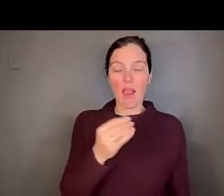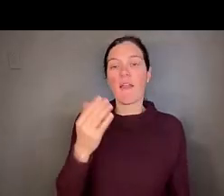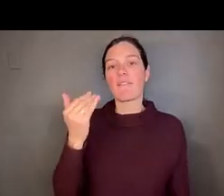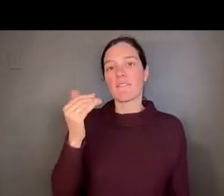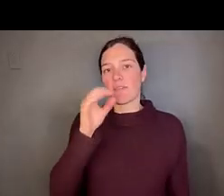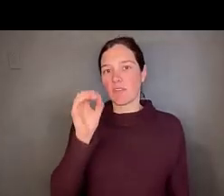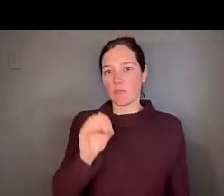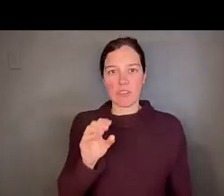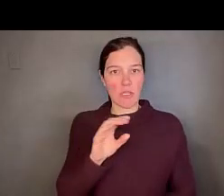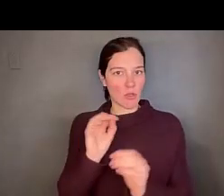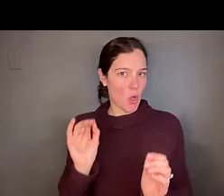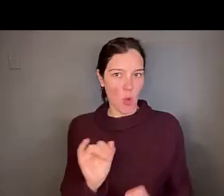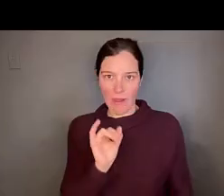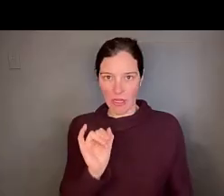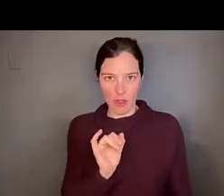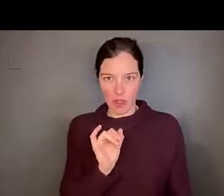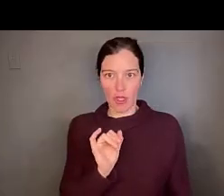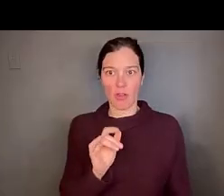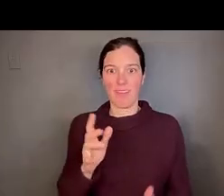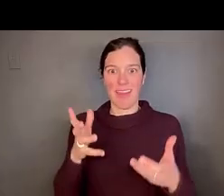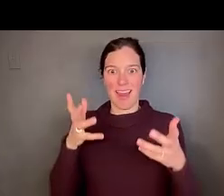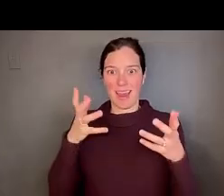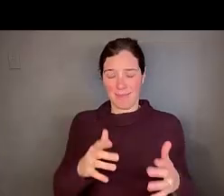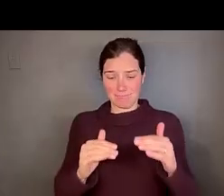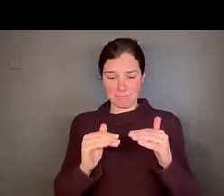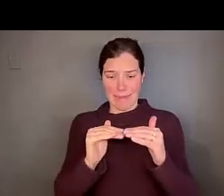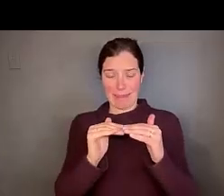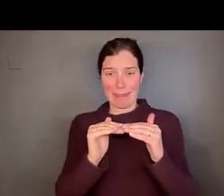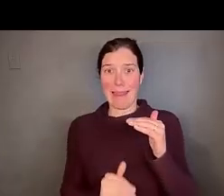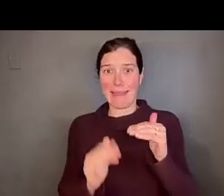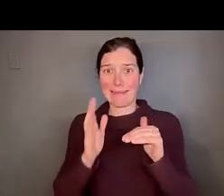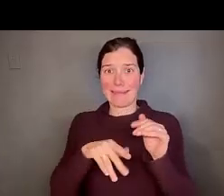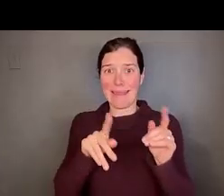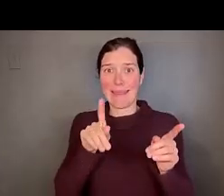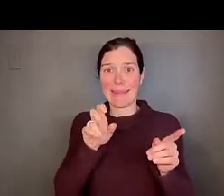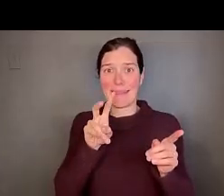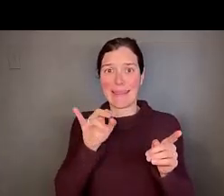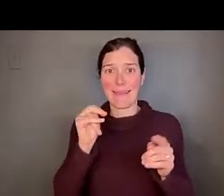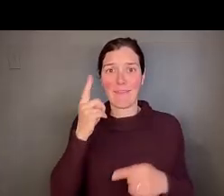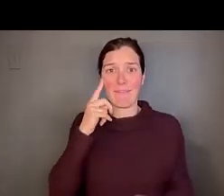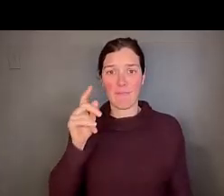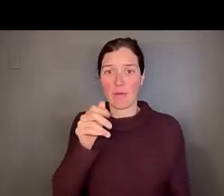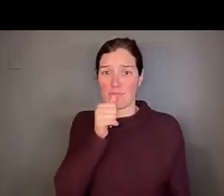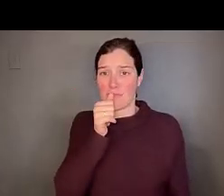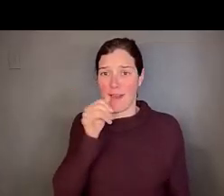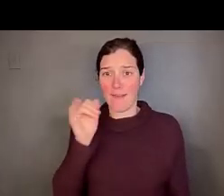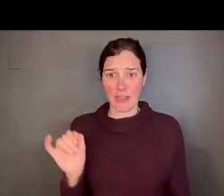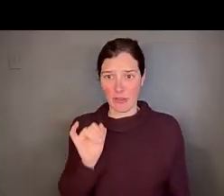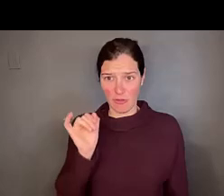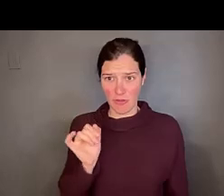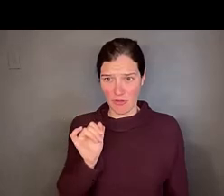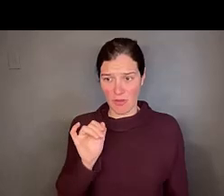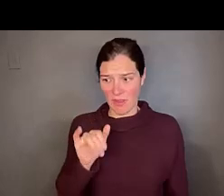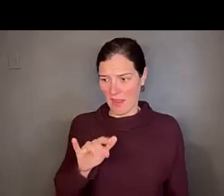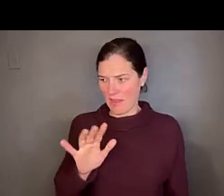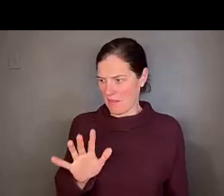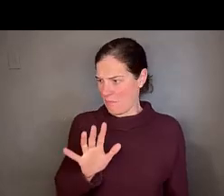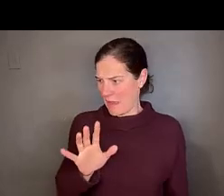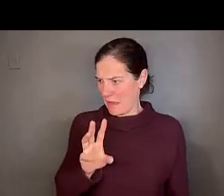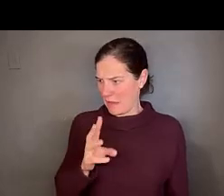15% uninsured. So that leaves even less than Kevin in terms of our commercial payer mix, which is